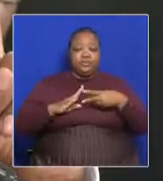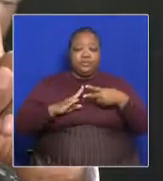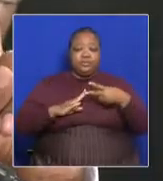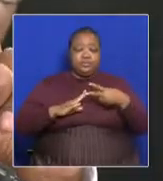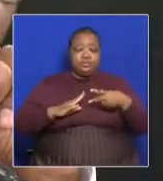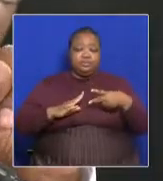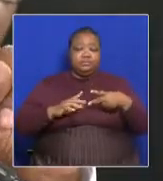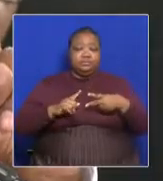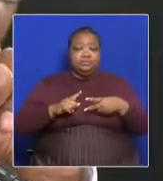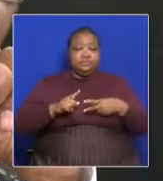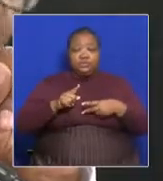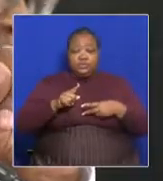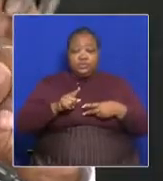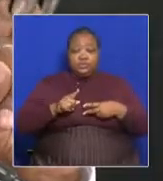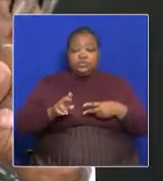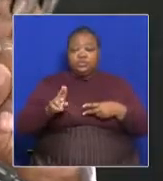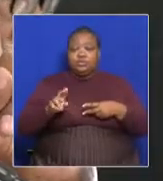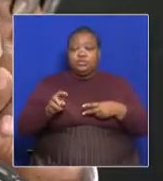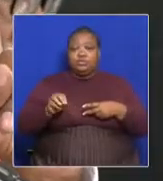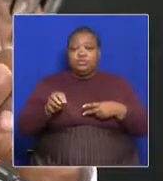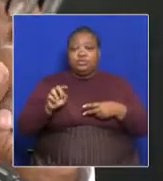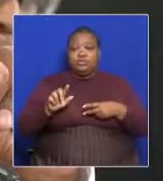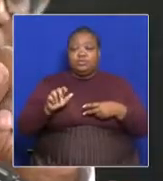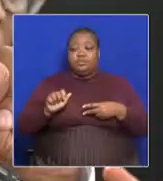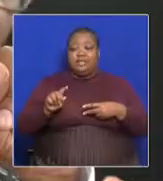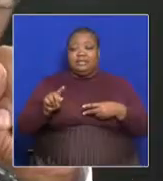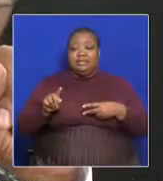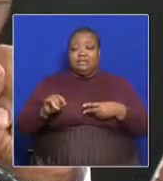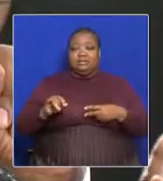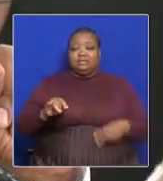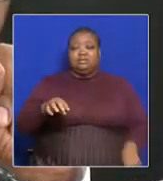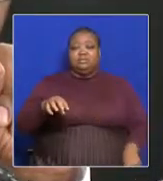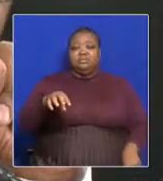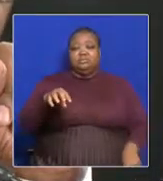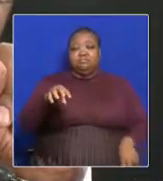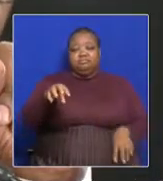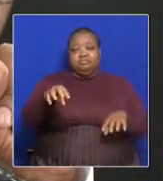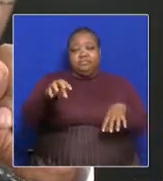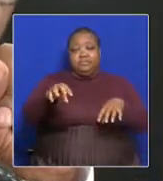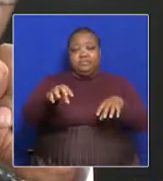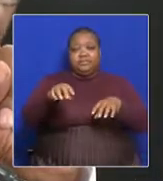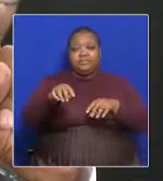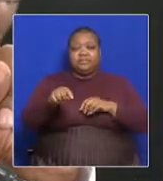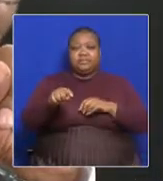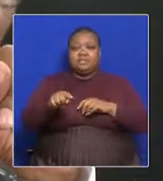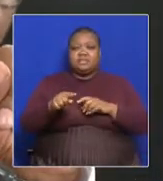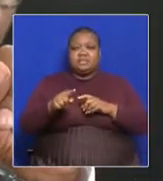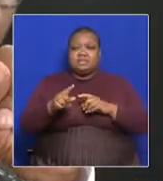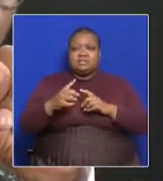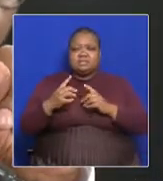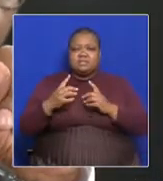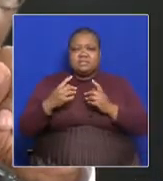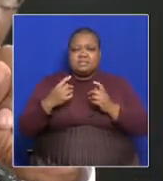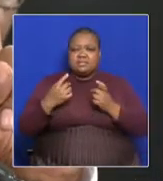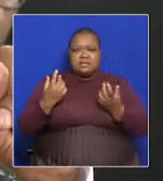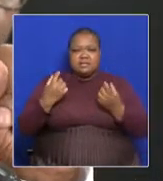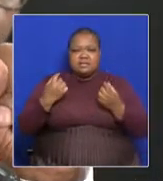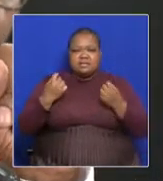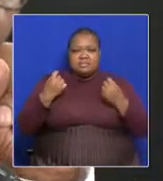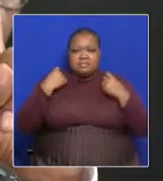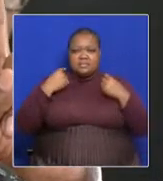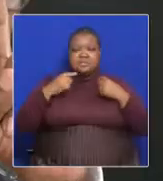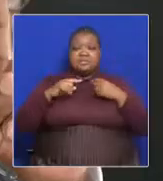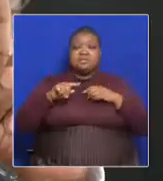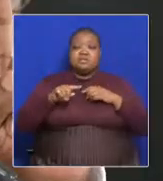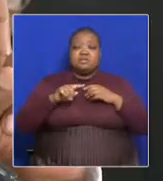the Umlazi issue does not make sense, and to which right at the tail end of that debate you said